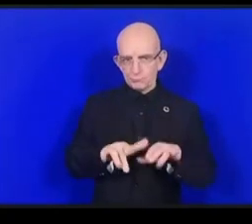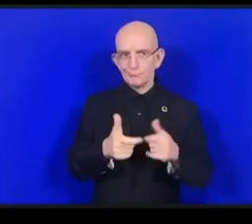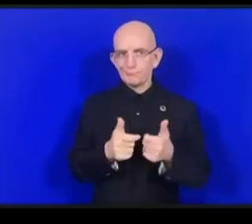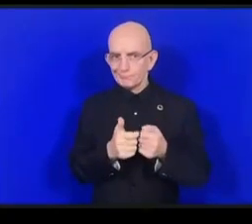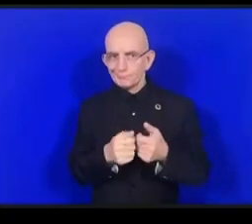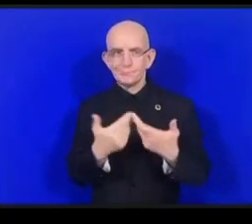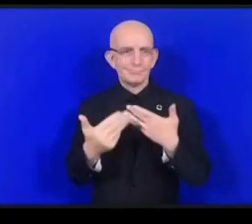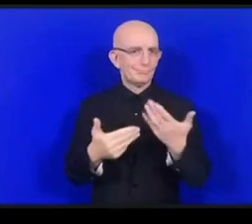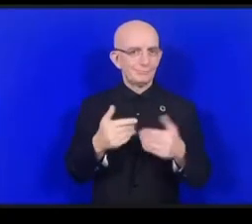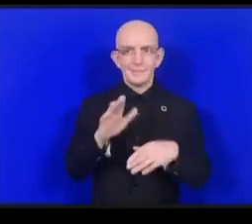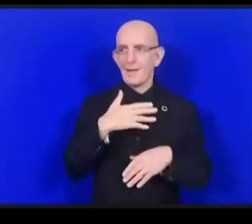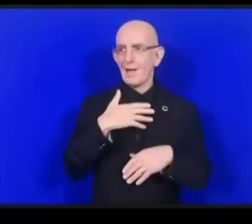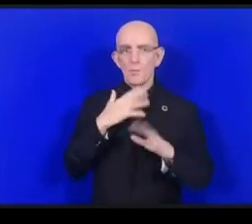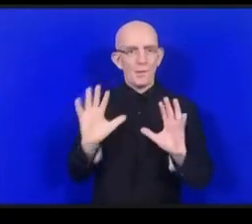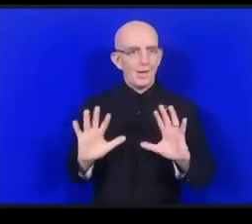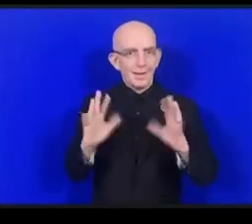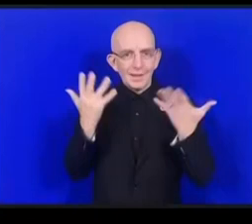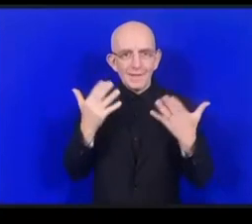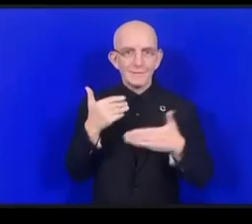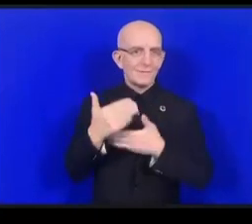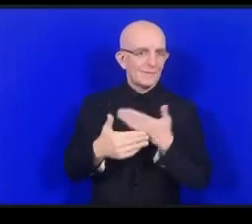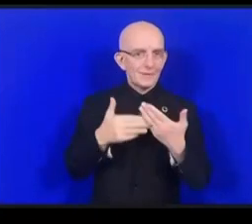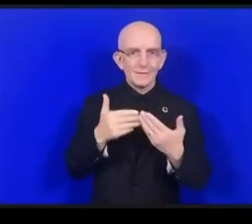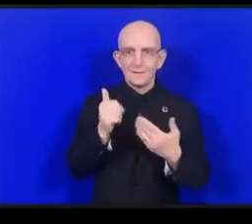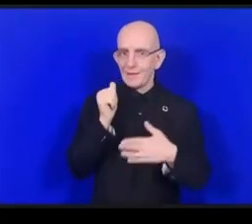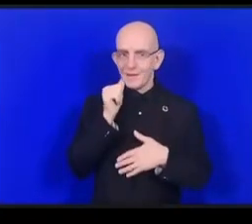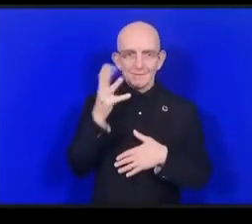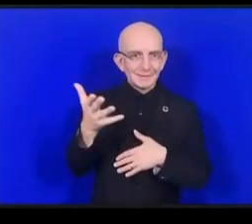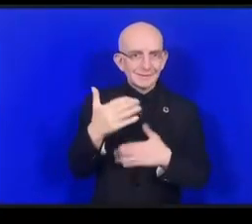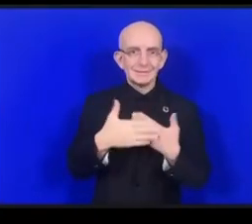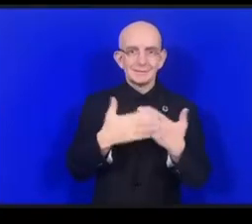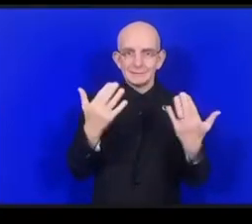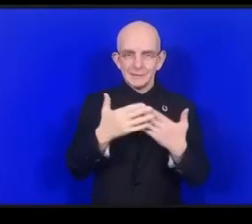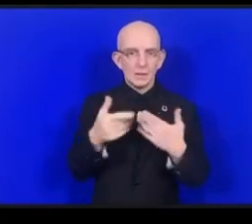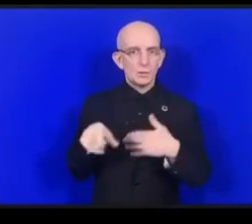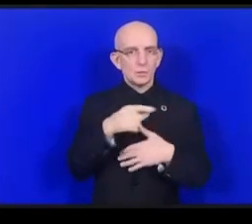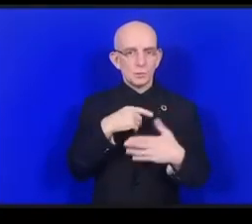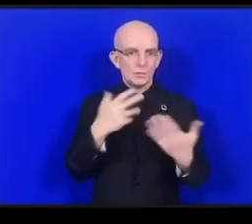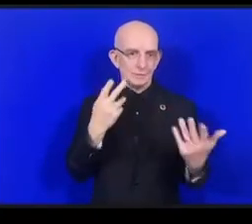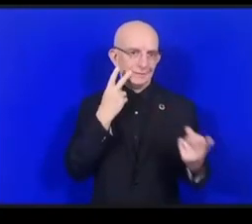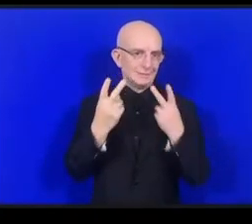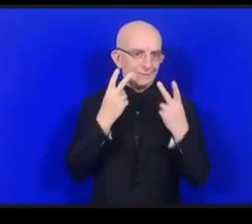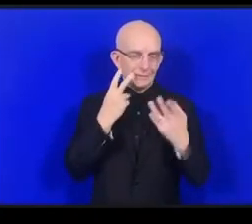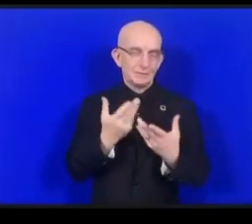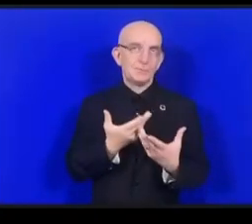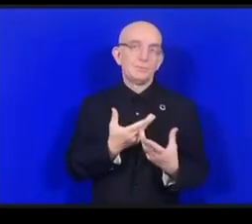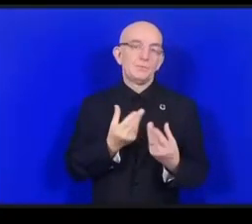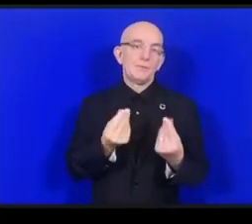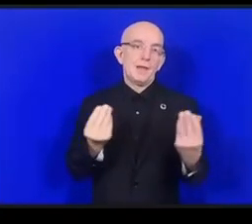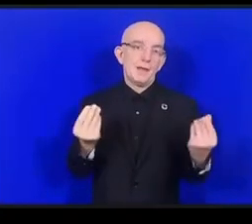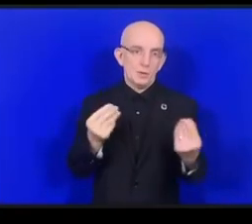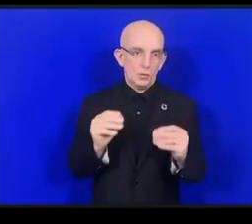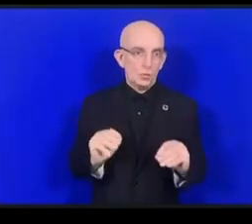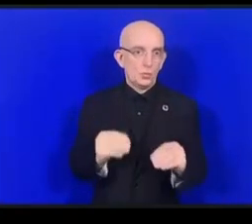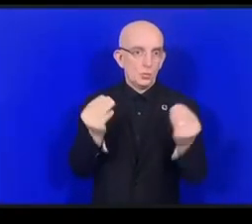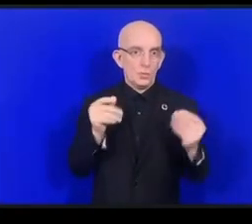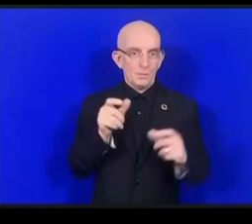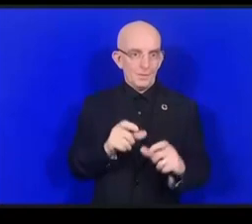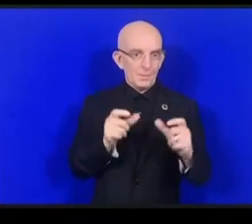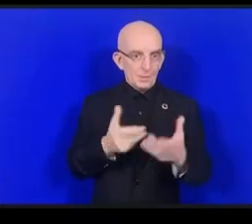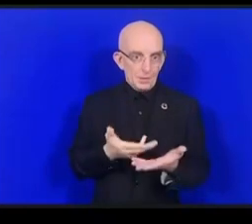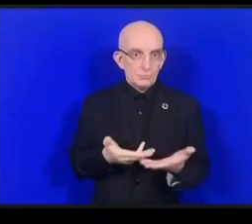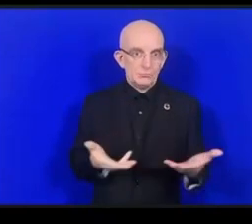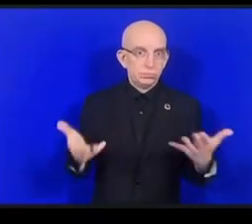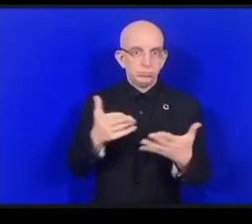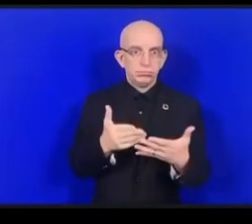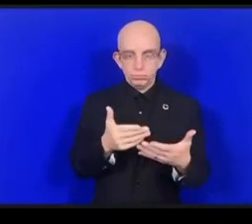we have been noted that many young people are doing many jobs online, and for not only for themselves but